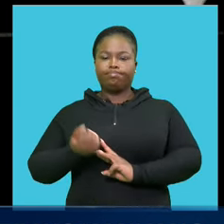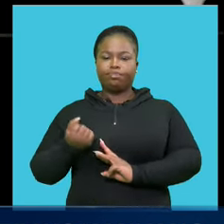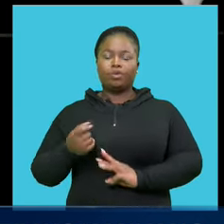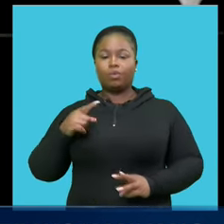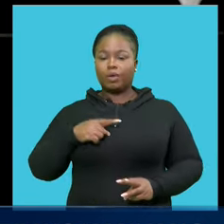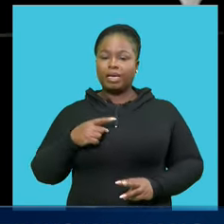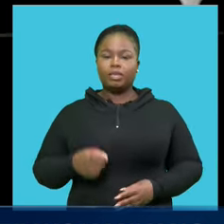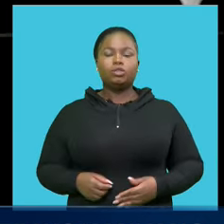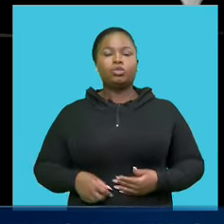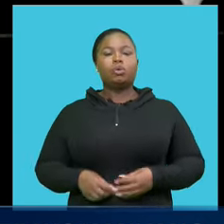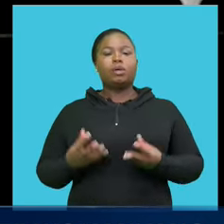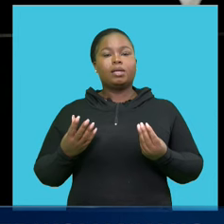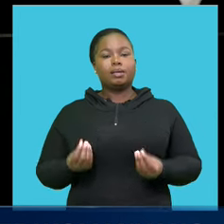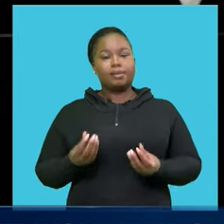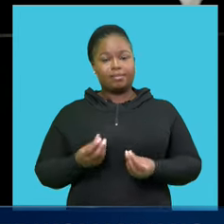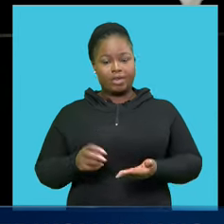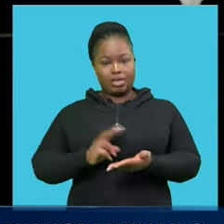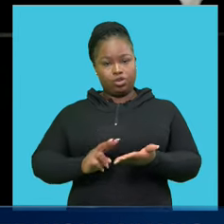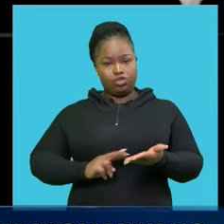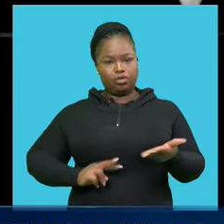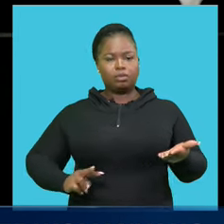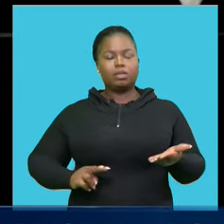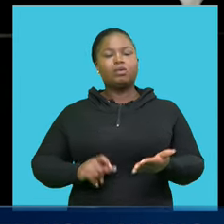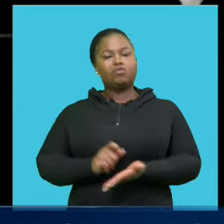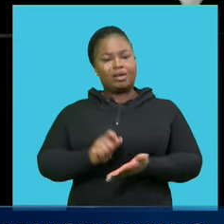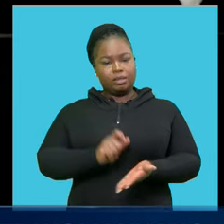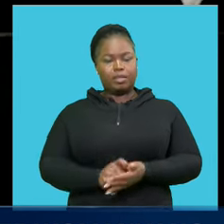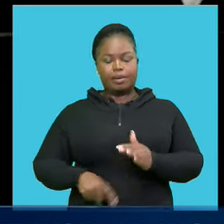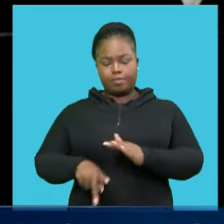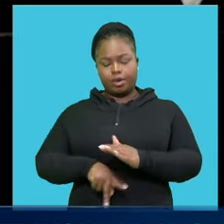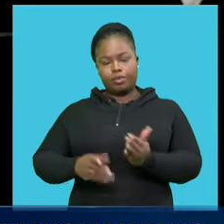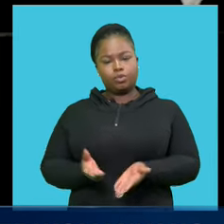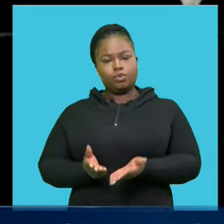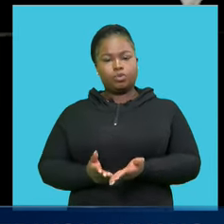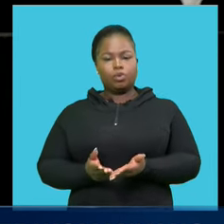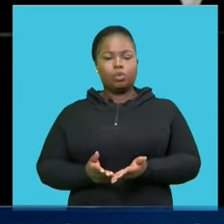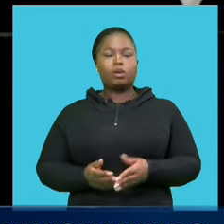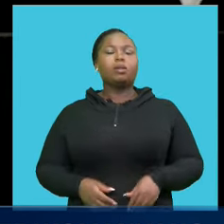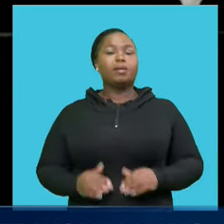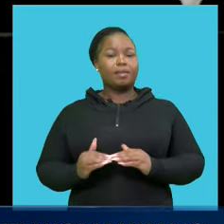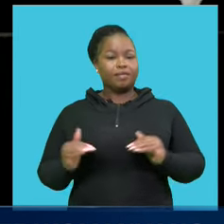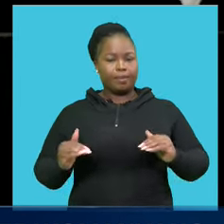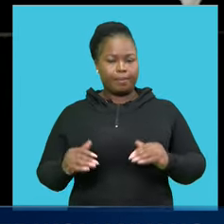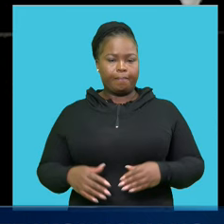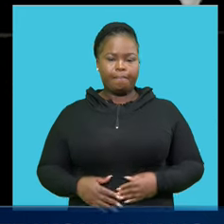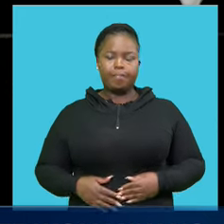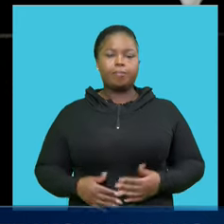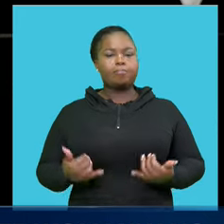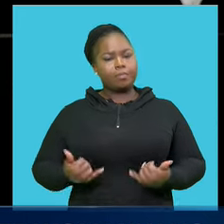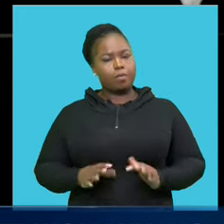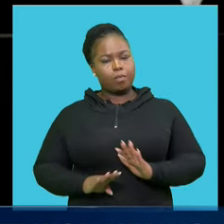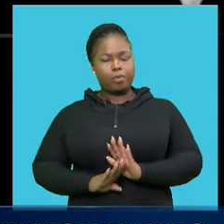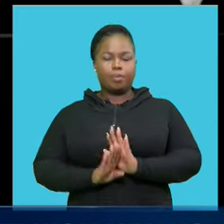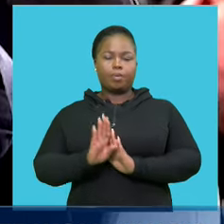literacy and numeracy at primary school level and in primary school completion rates. More progress